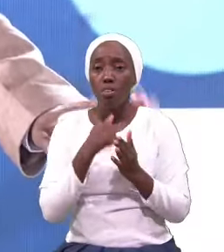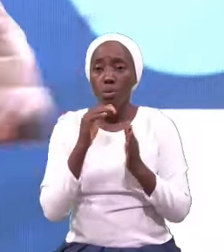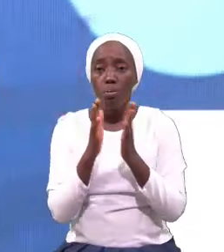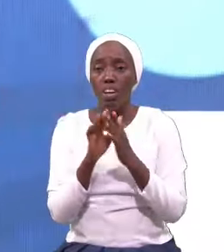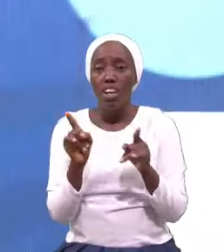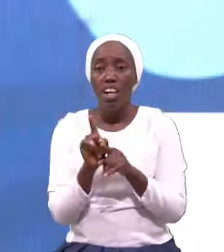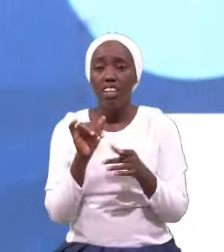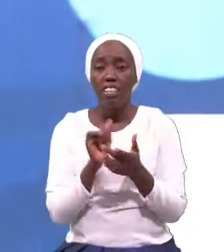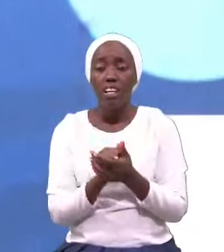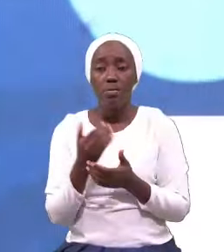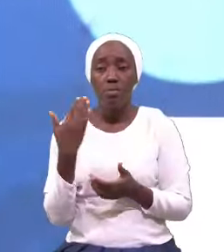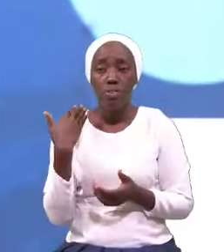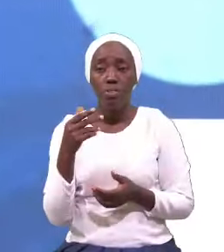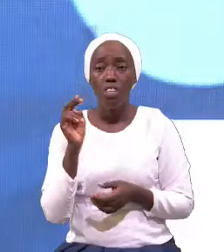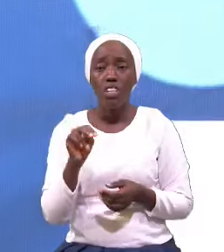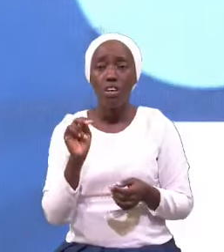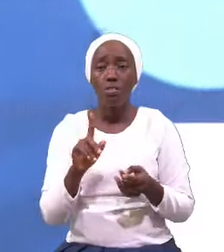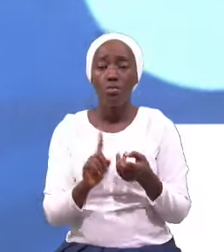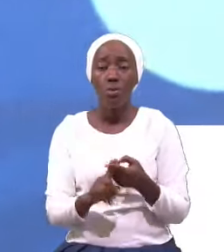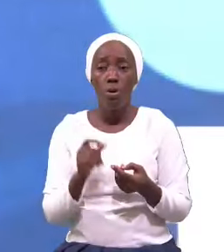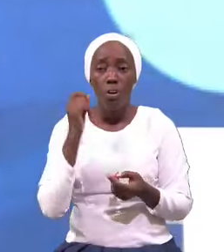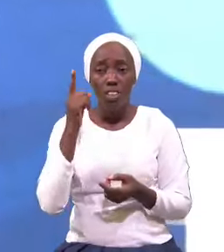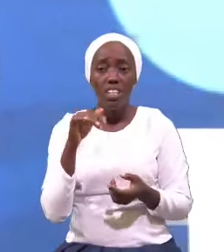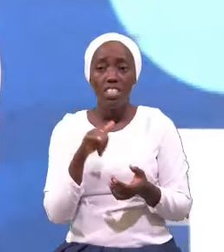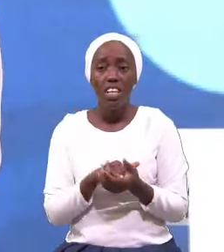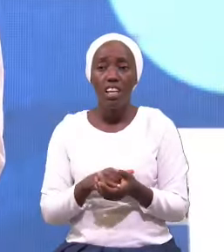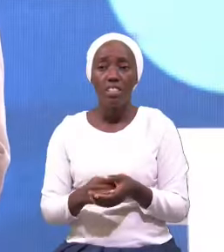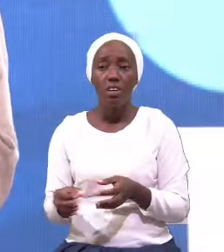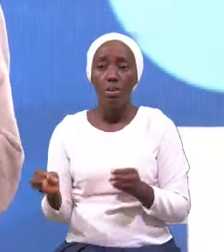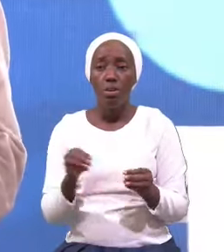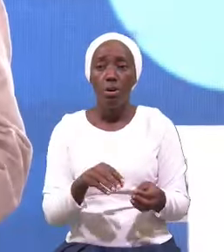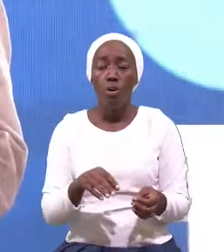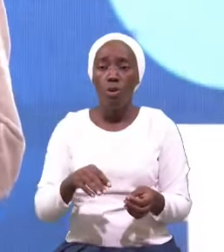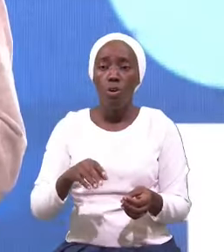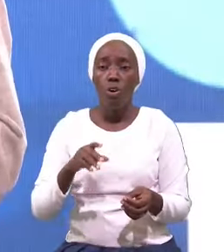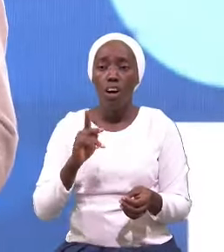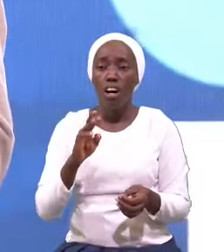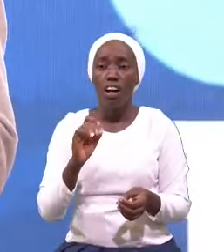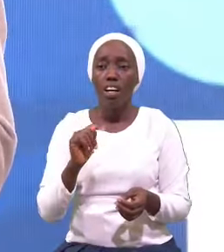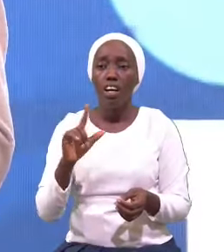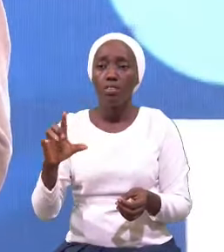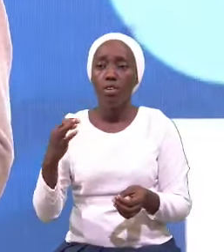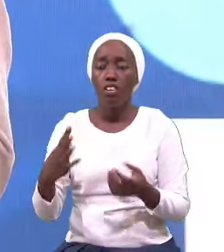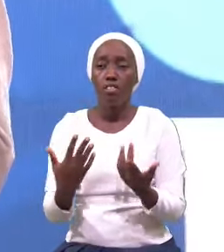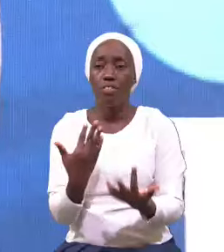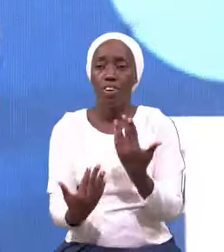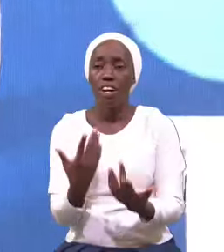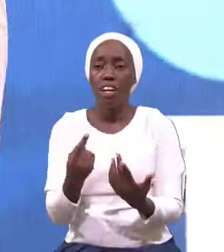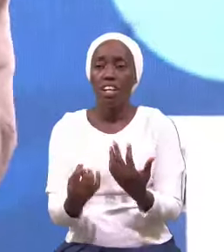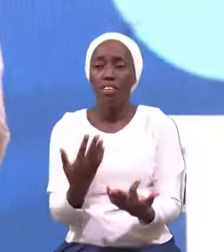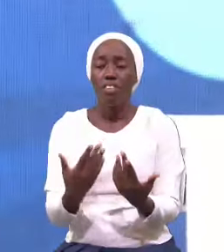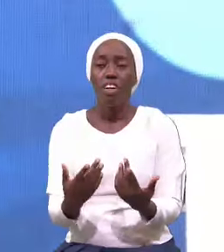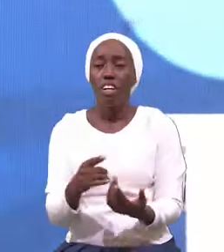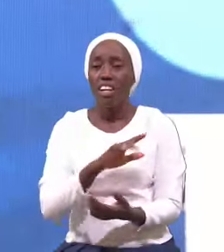to understand that we put that cold kettle on fire. And now the kettle never made